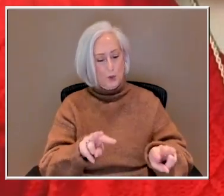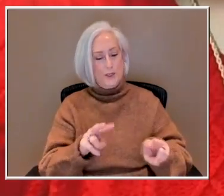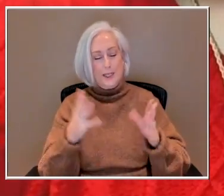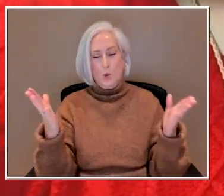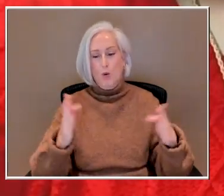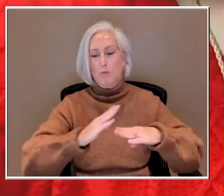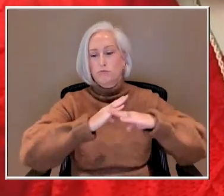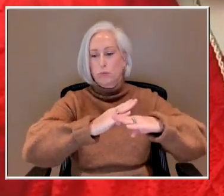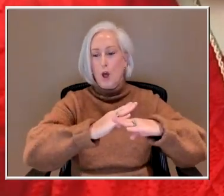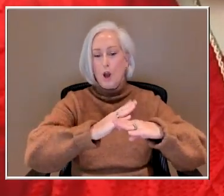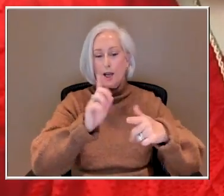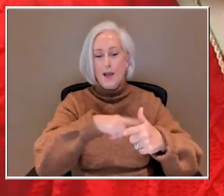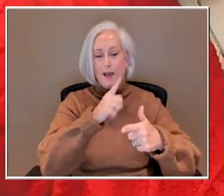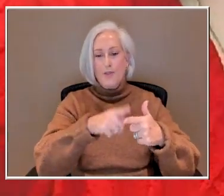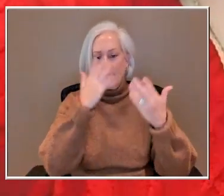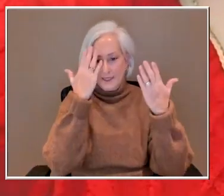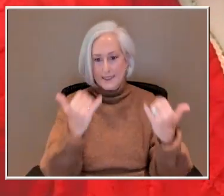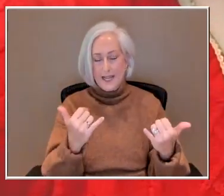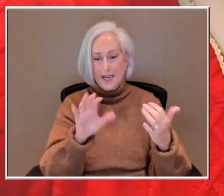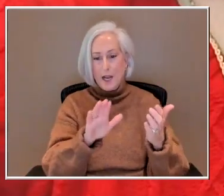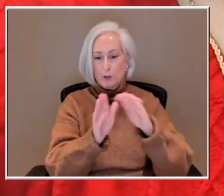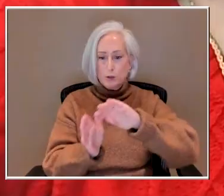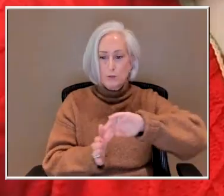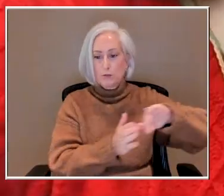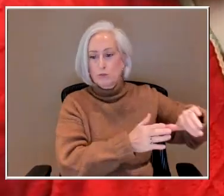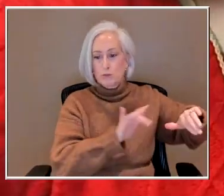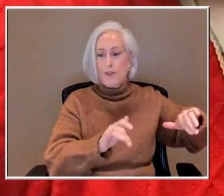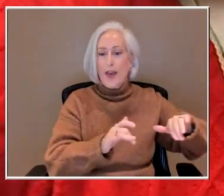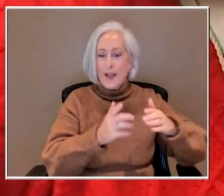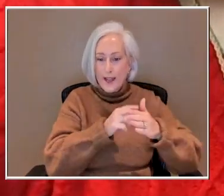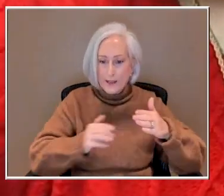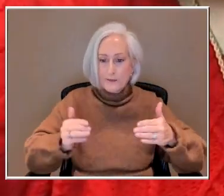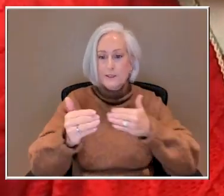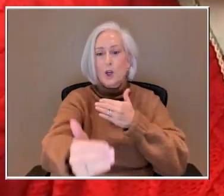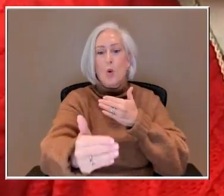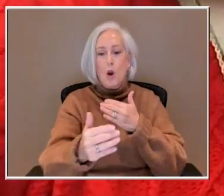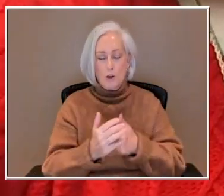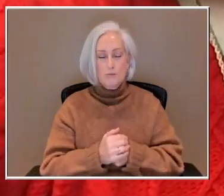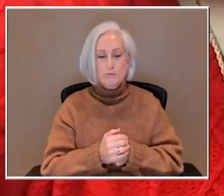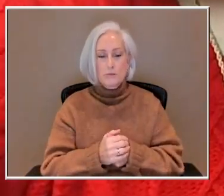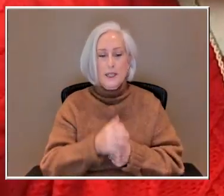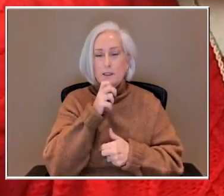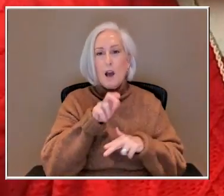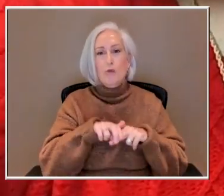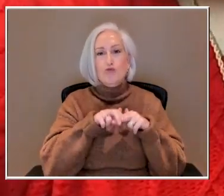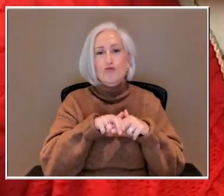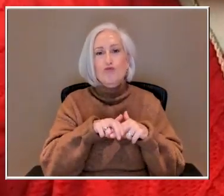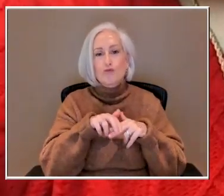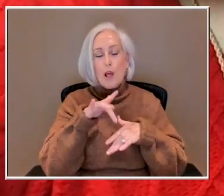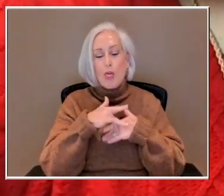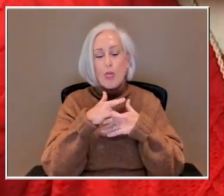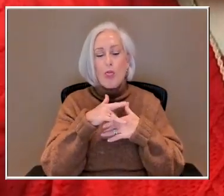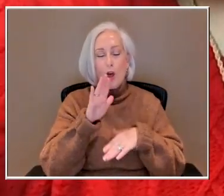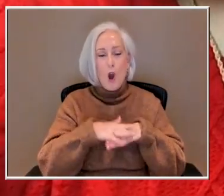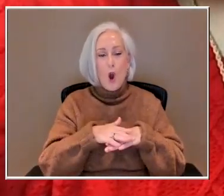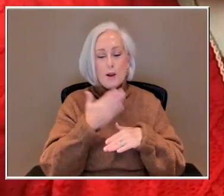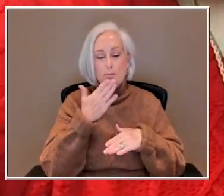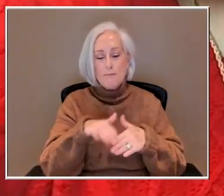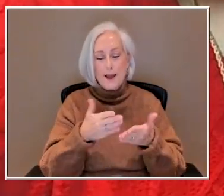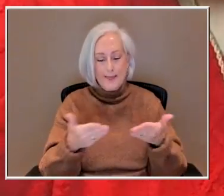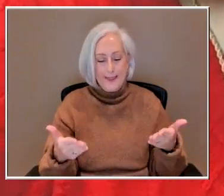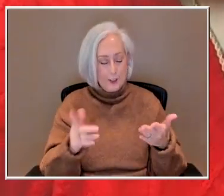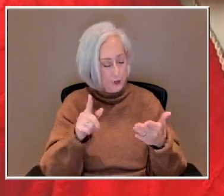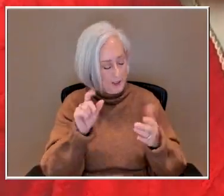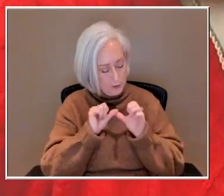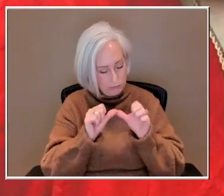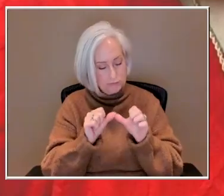and decide what you need to do to get around it or get over it, and not just sit and dwell in the difficulty of it. You've got to keep moving